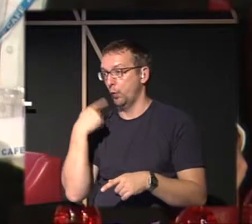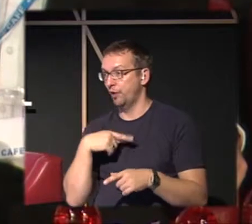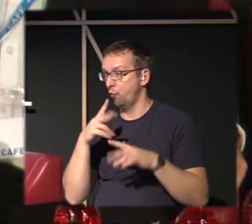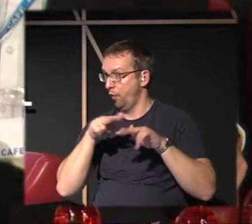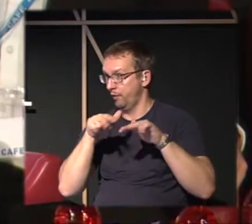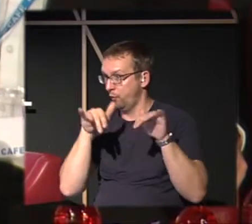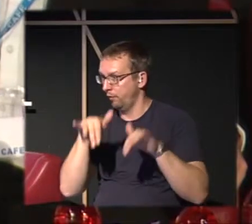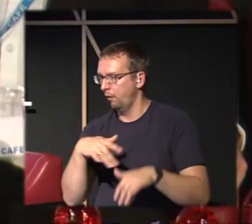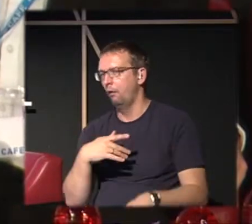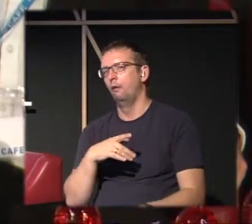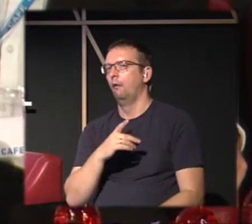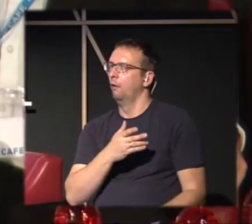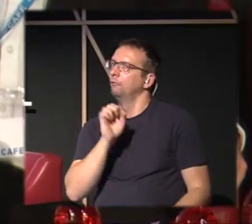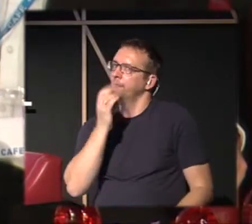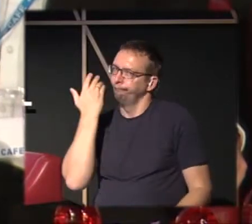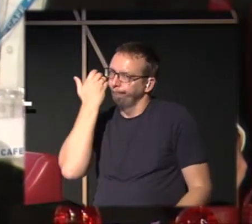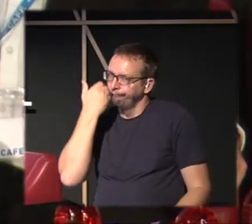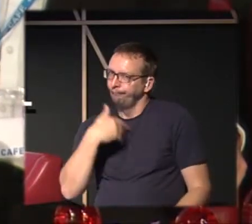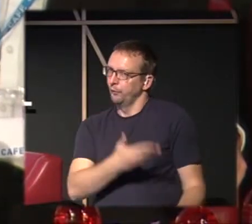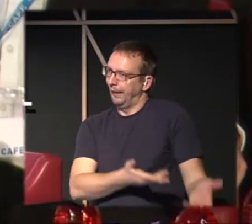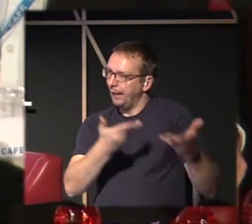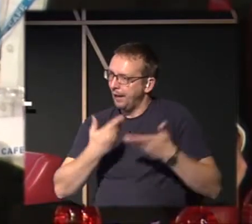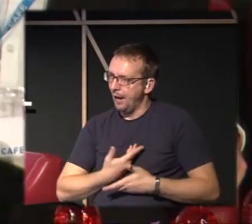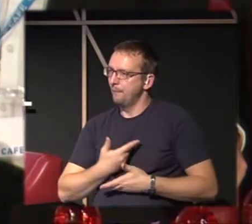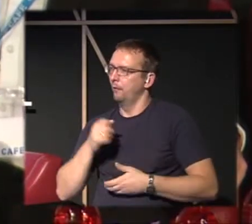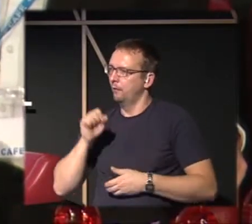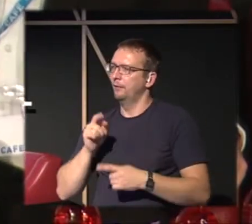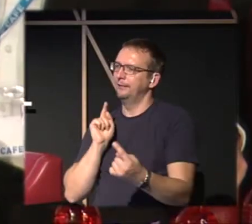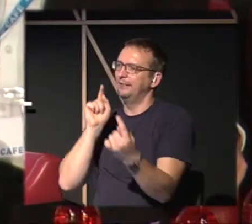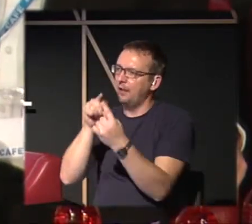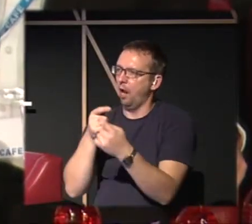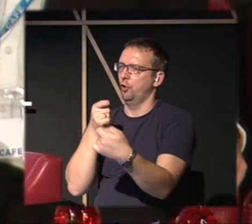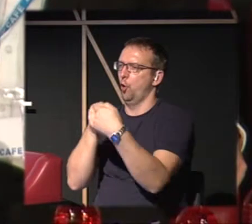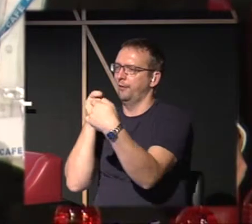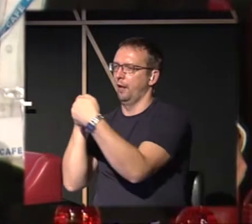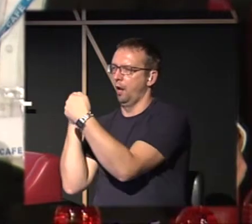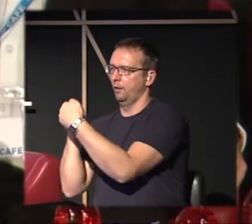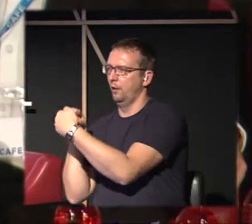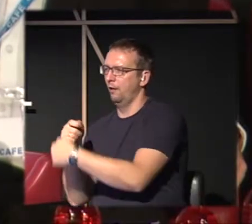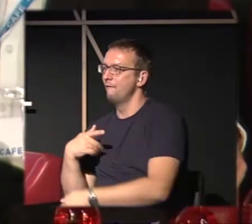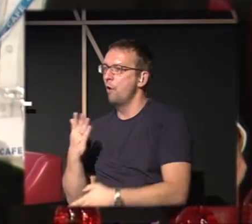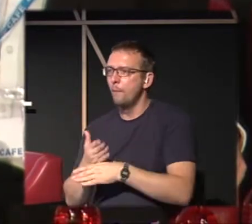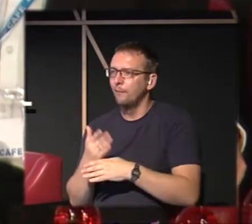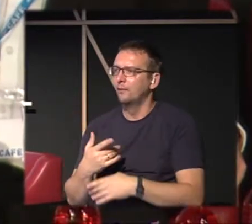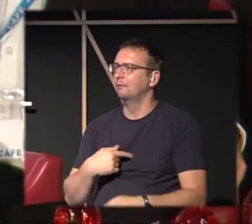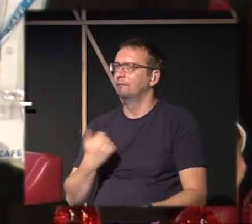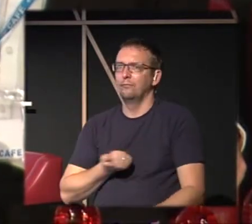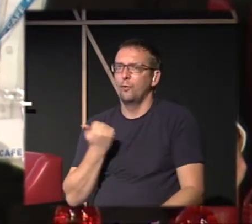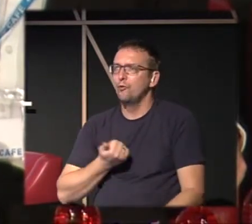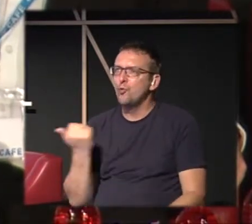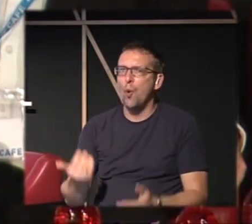great thing that the RFU has DO, Disability Access Officer, that is a new role, but that is very